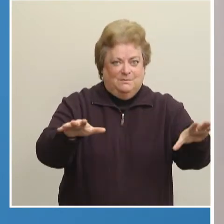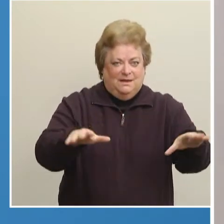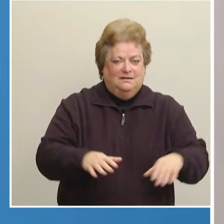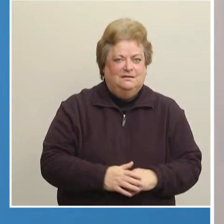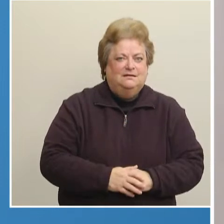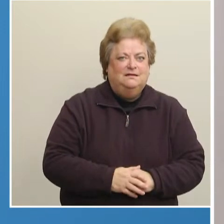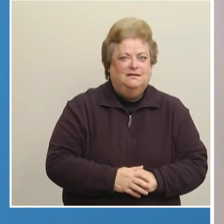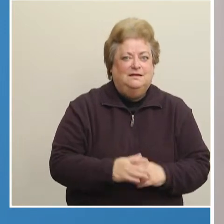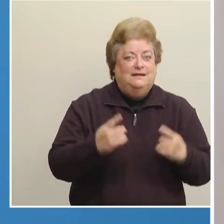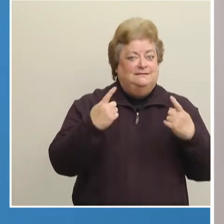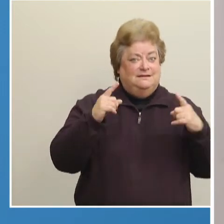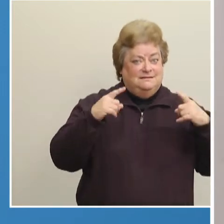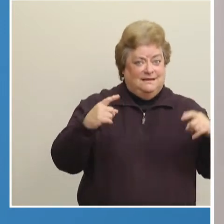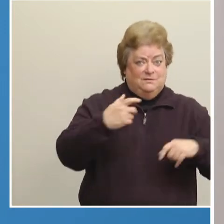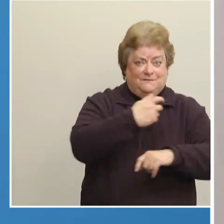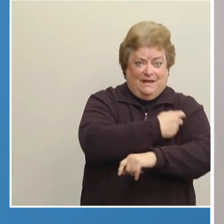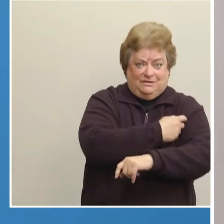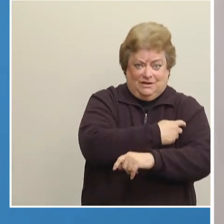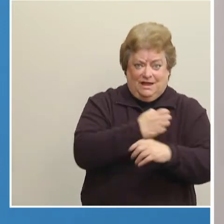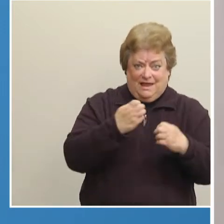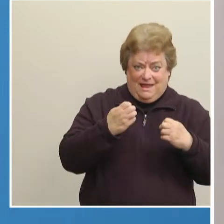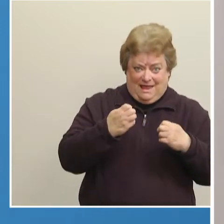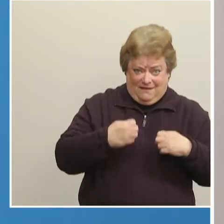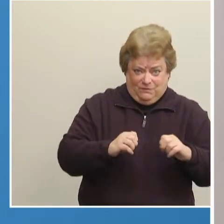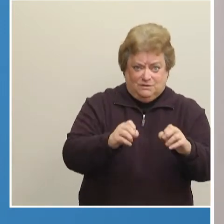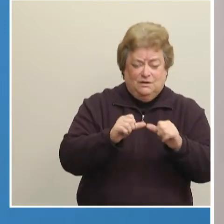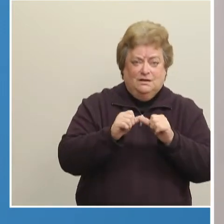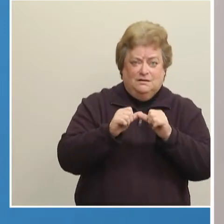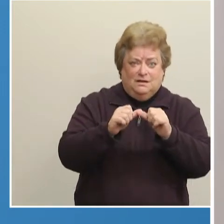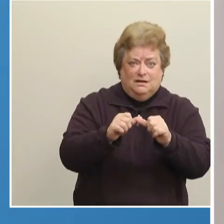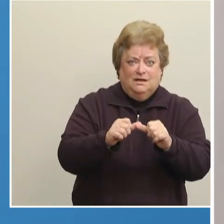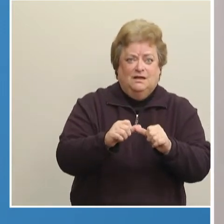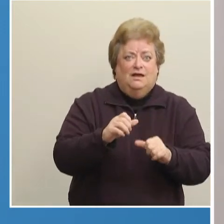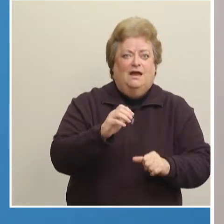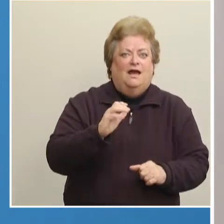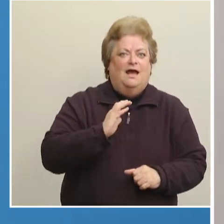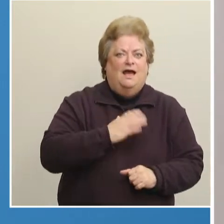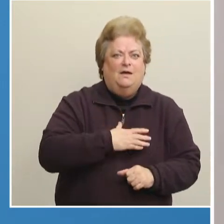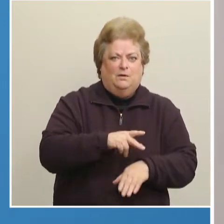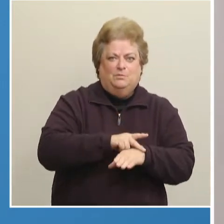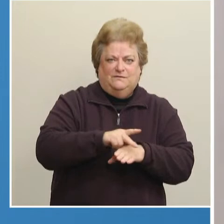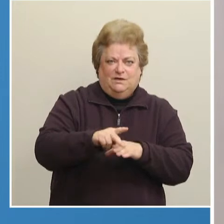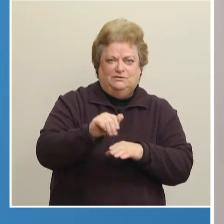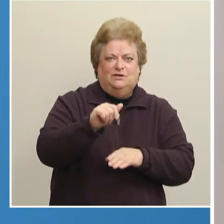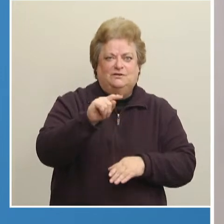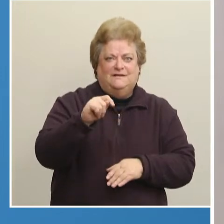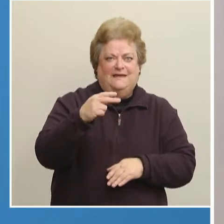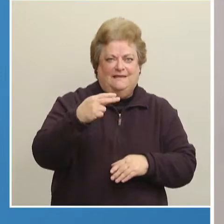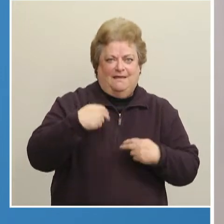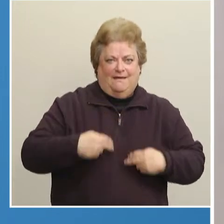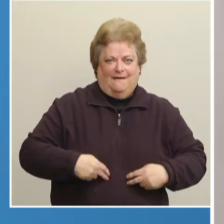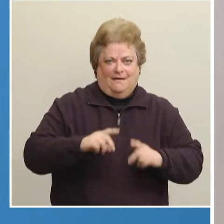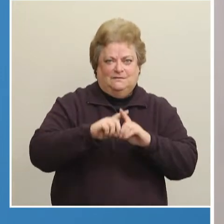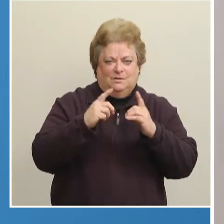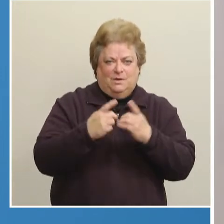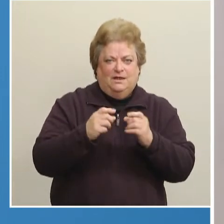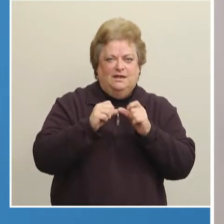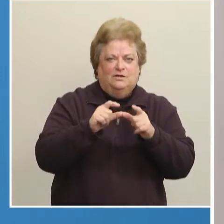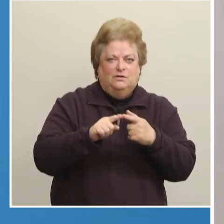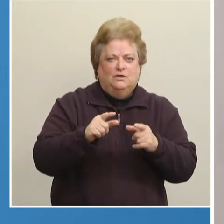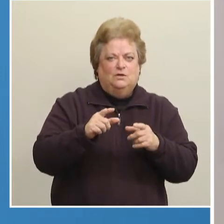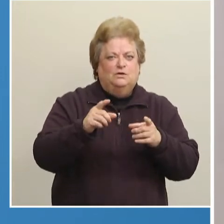successful vaccination efforts move forward, the public health professionals at our Lincoln Lancaster County Health Department continue to demonstrate their